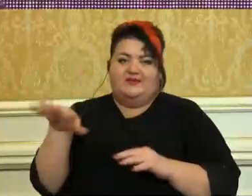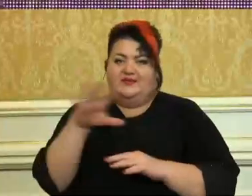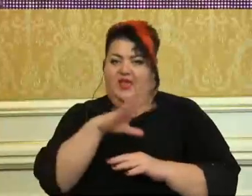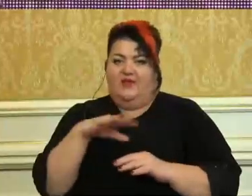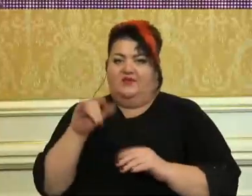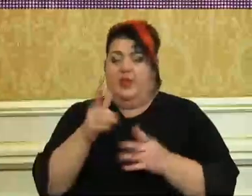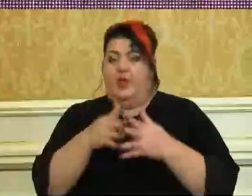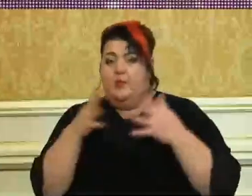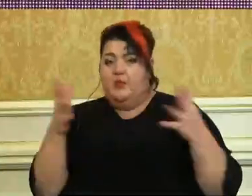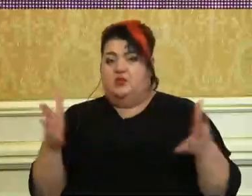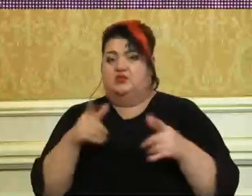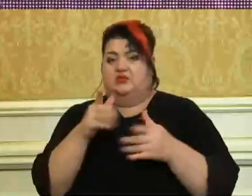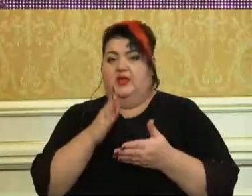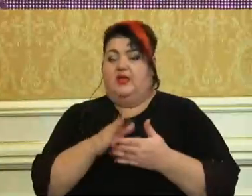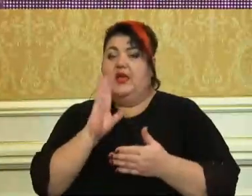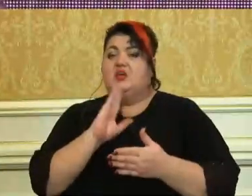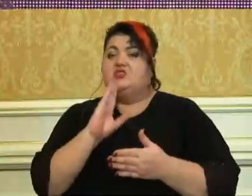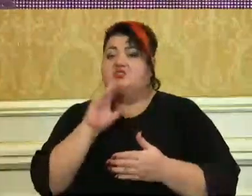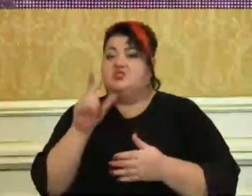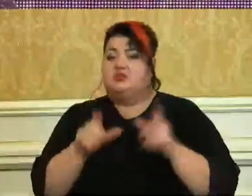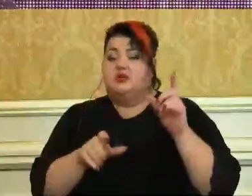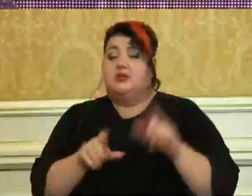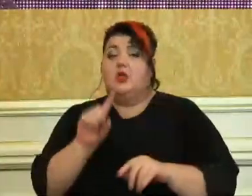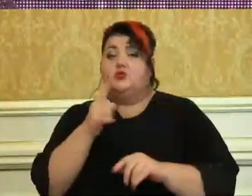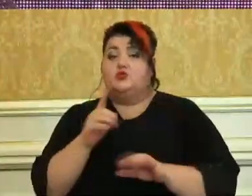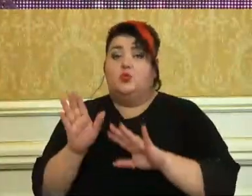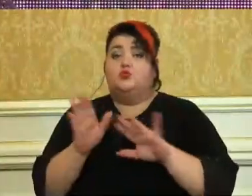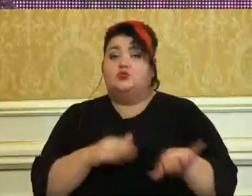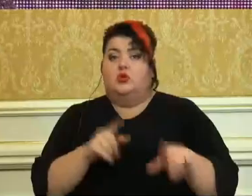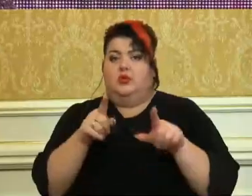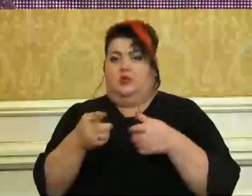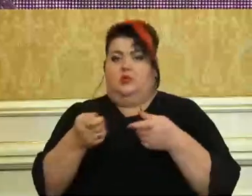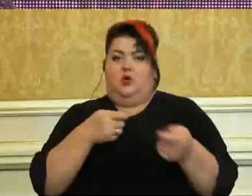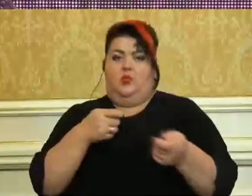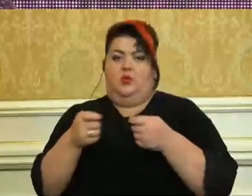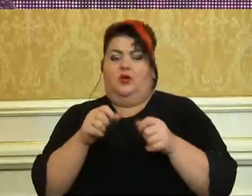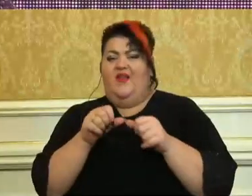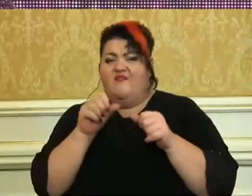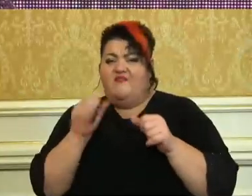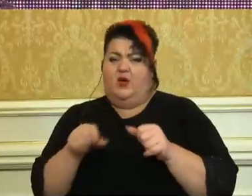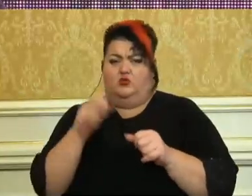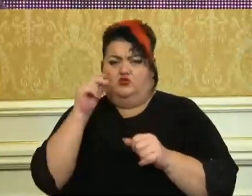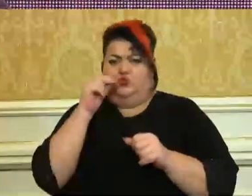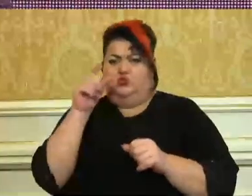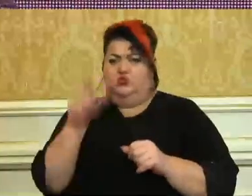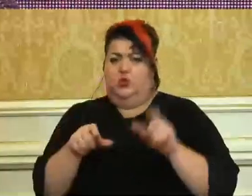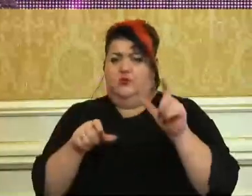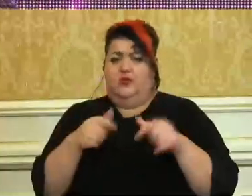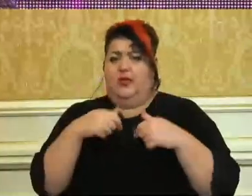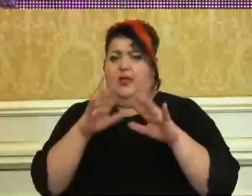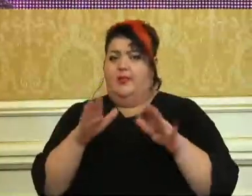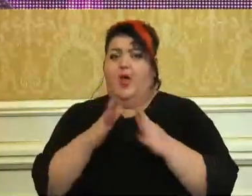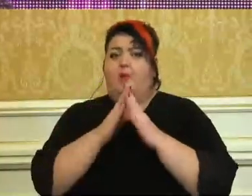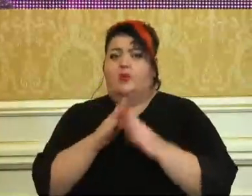the consumption belong to the majority of the society, which are women, and this is both for men and women. So